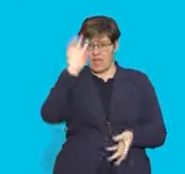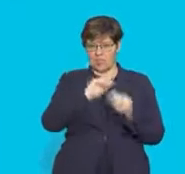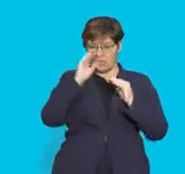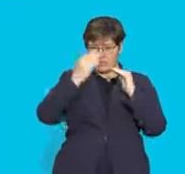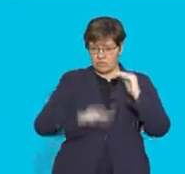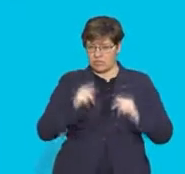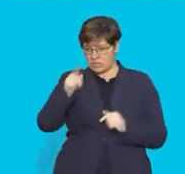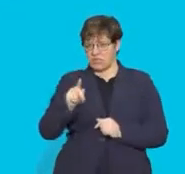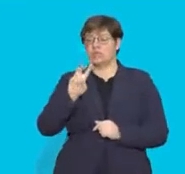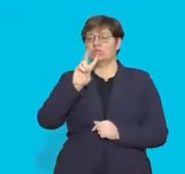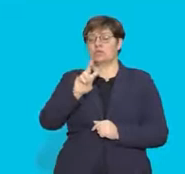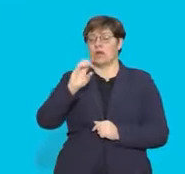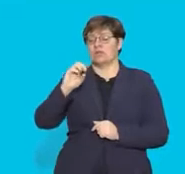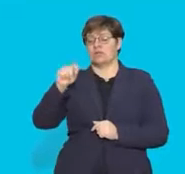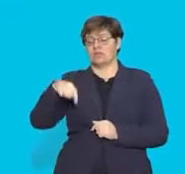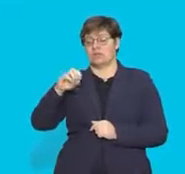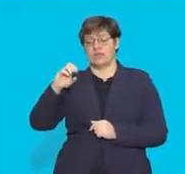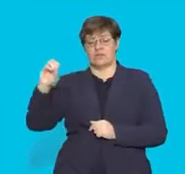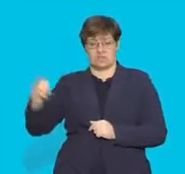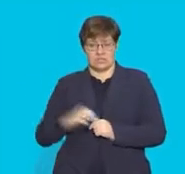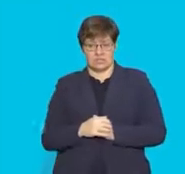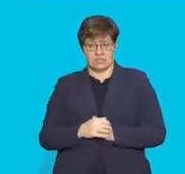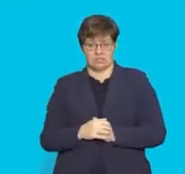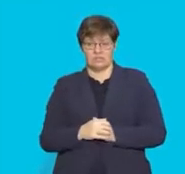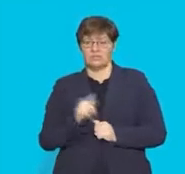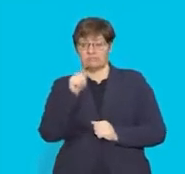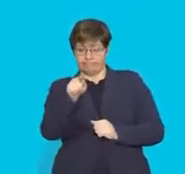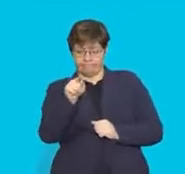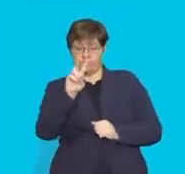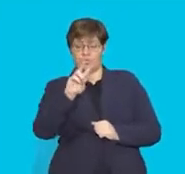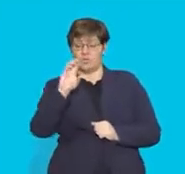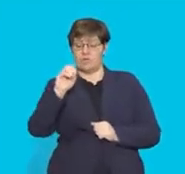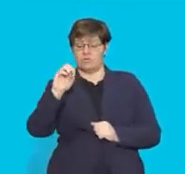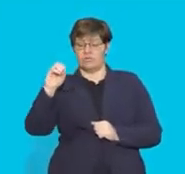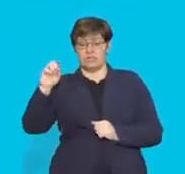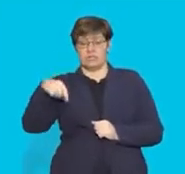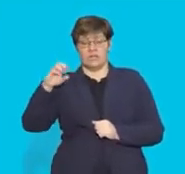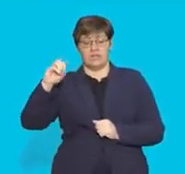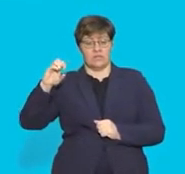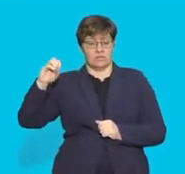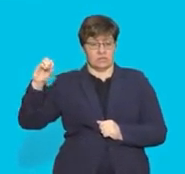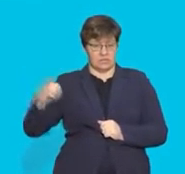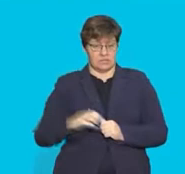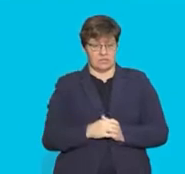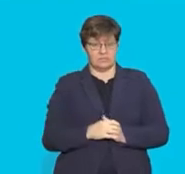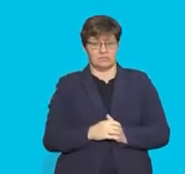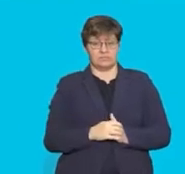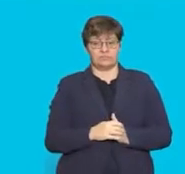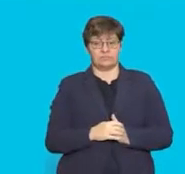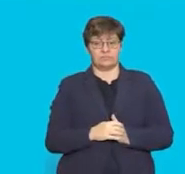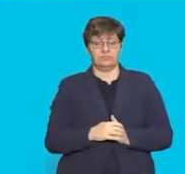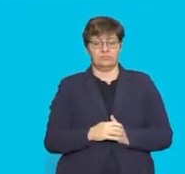depreciation, opening balance, 200,000. Here we go. Take the 200,000.